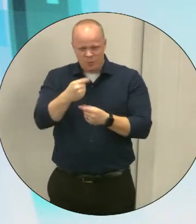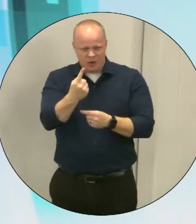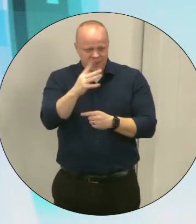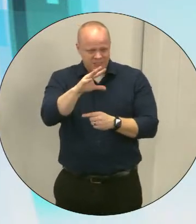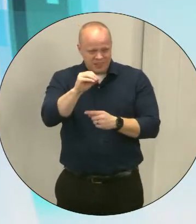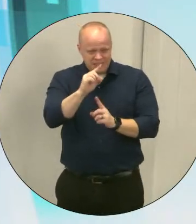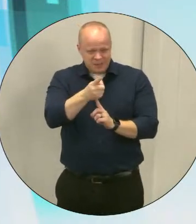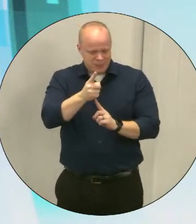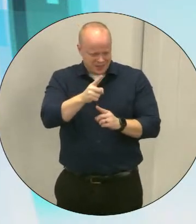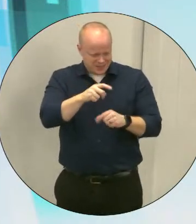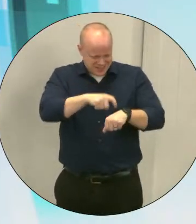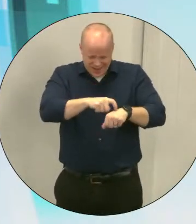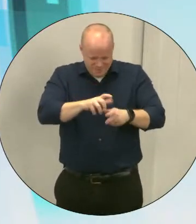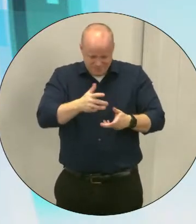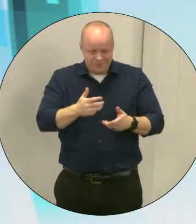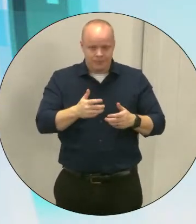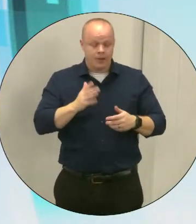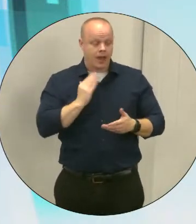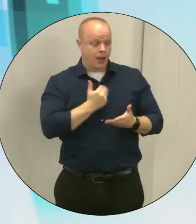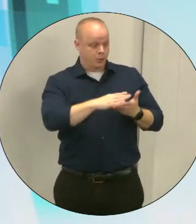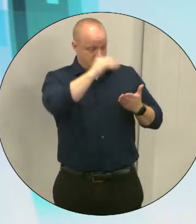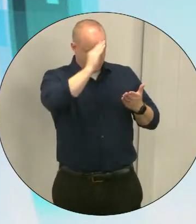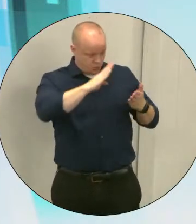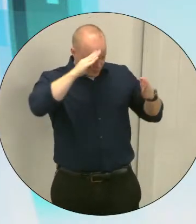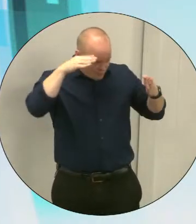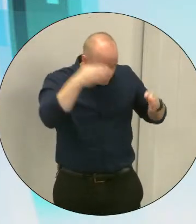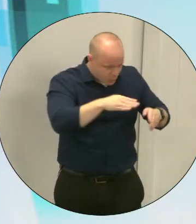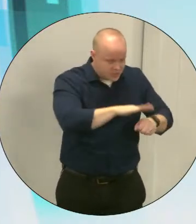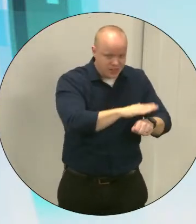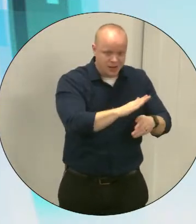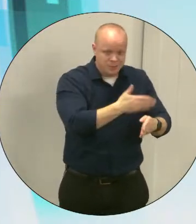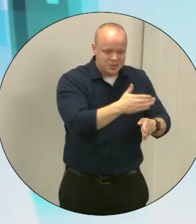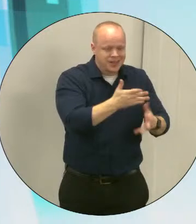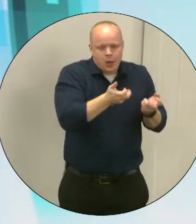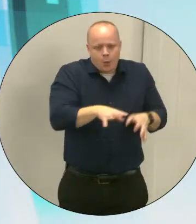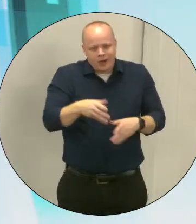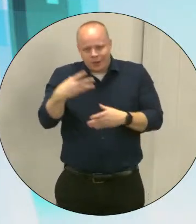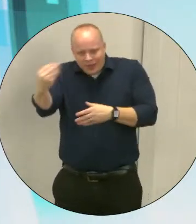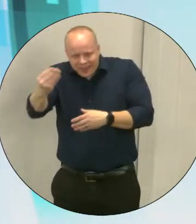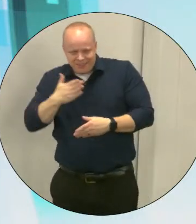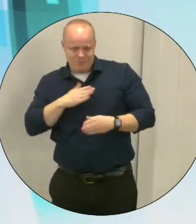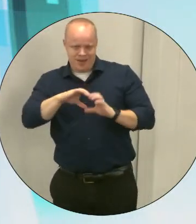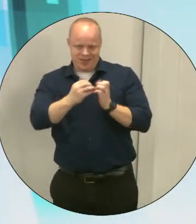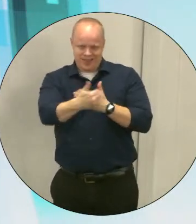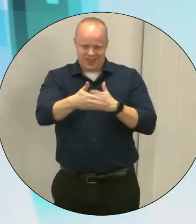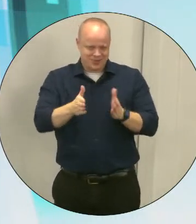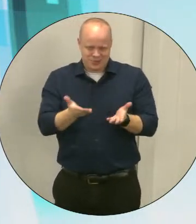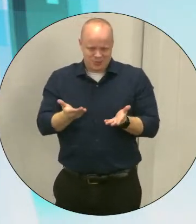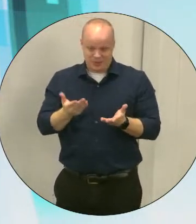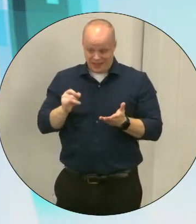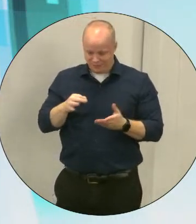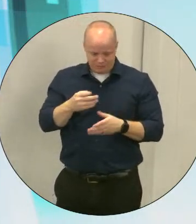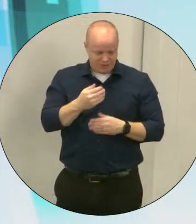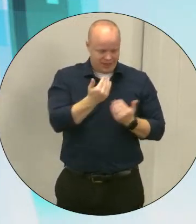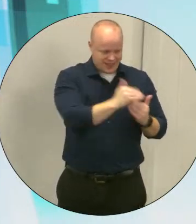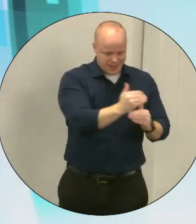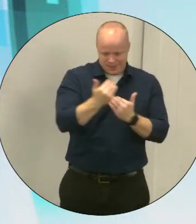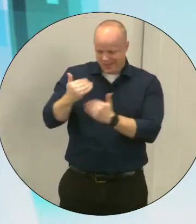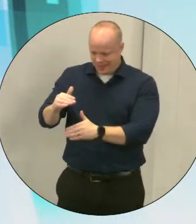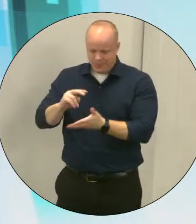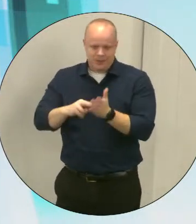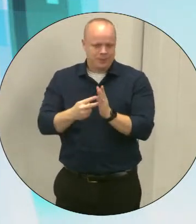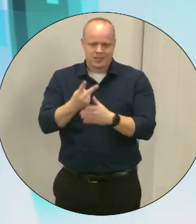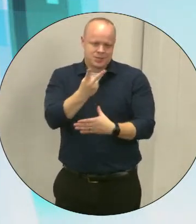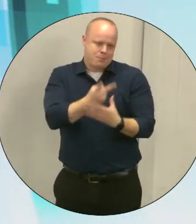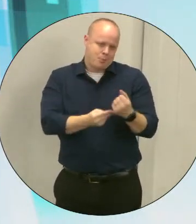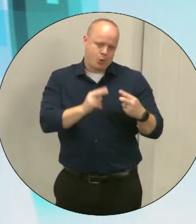students are so engaged in music that they often don't want to leave my classroom. Adding art to that limited time would diminish both subjects. It is a common